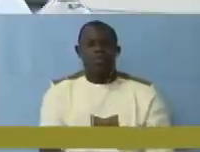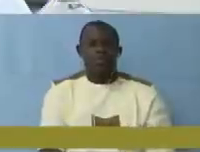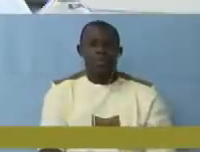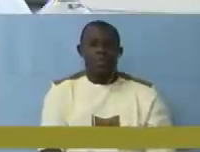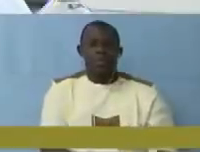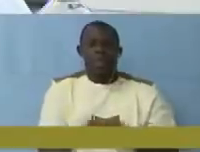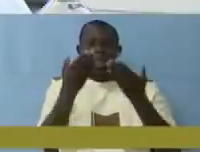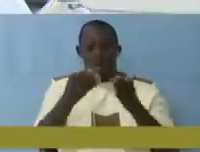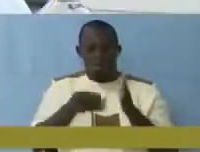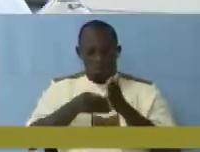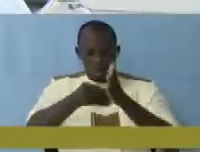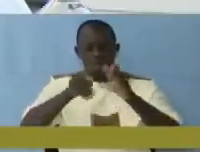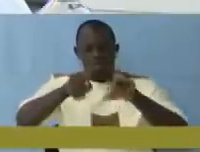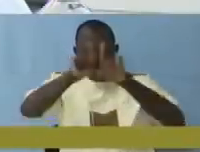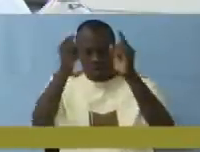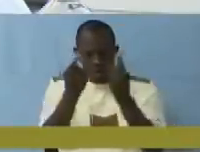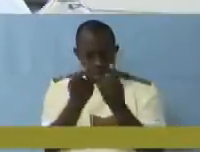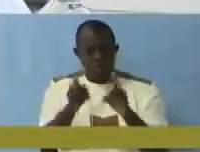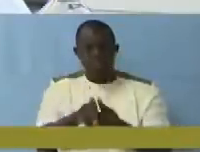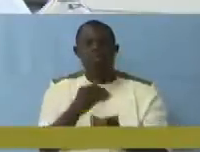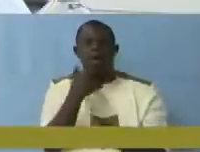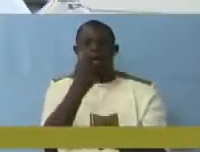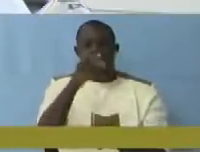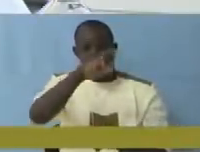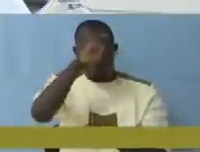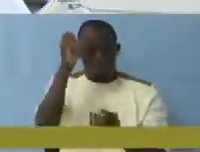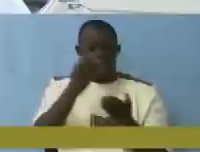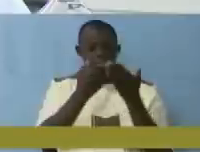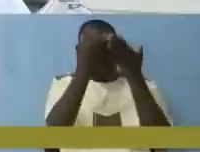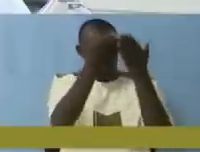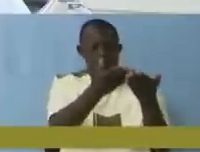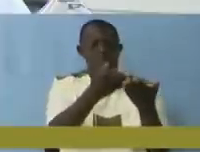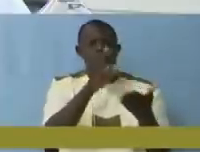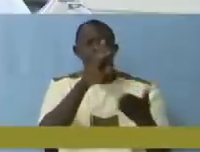will assign the department concerned.